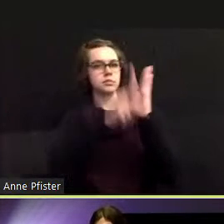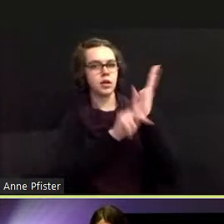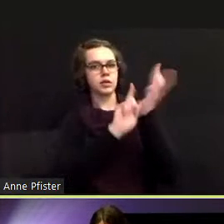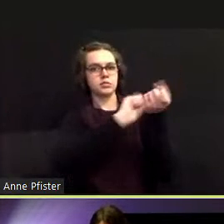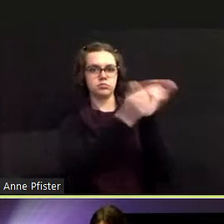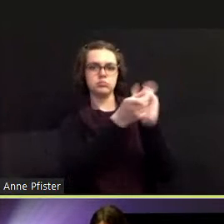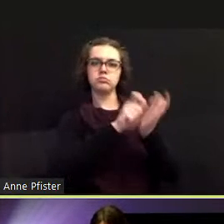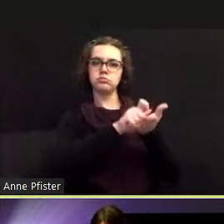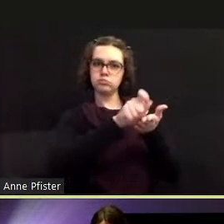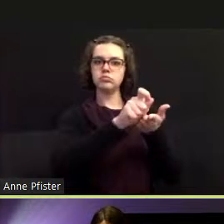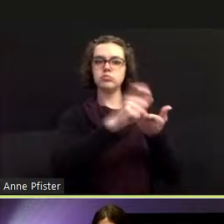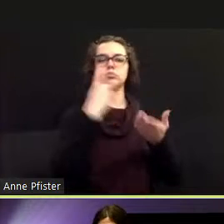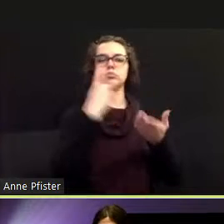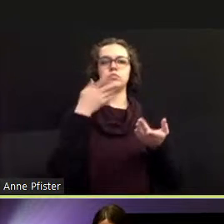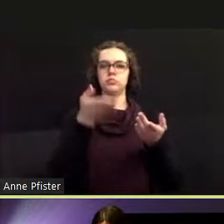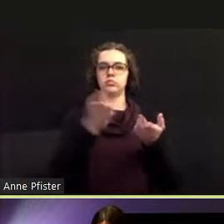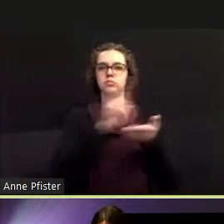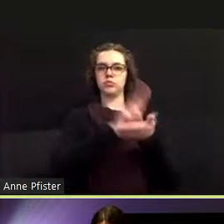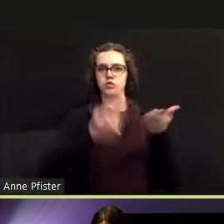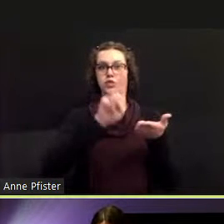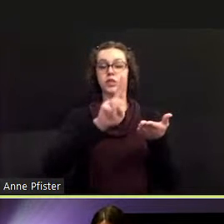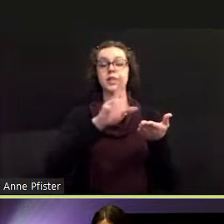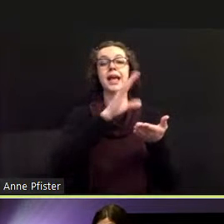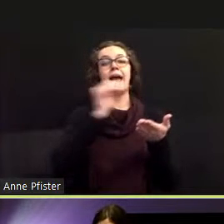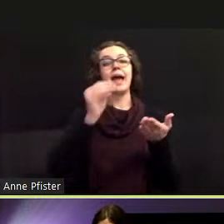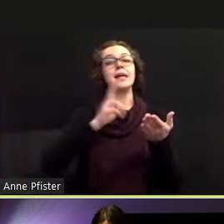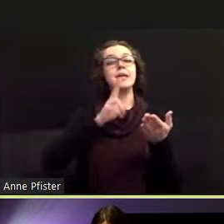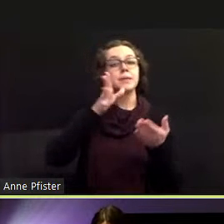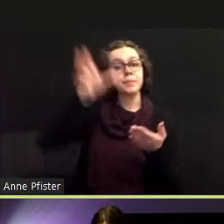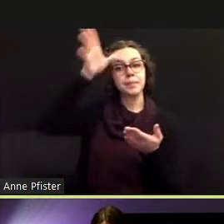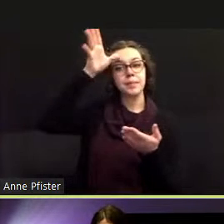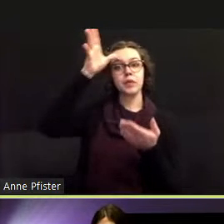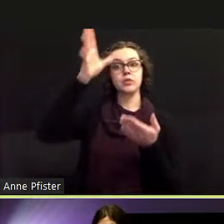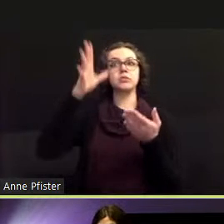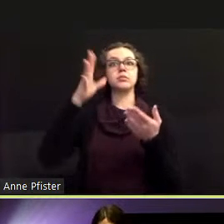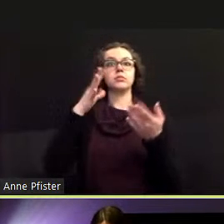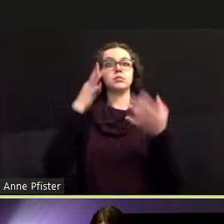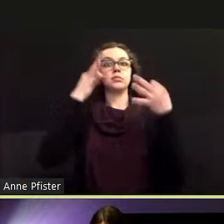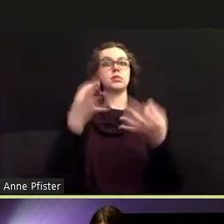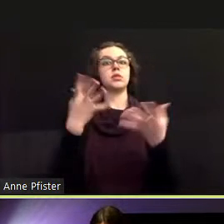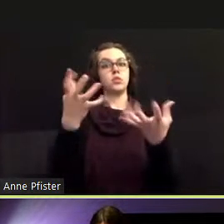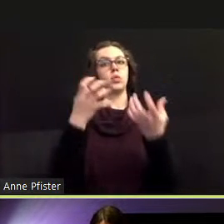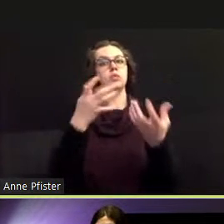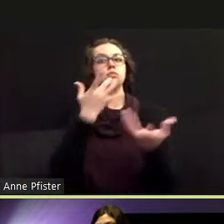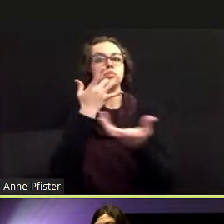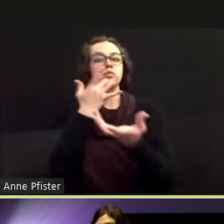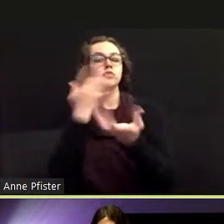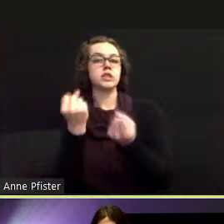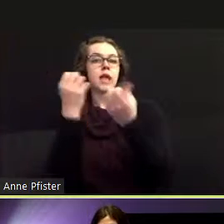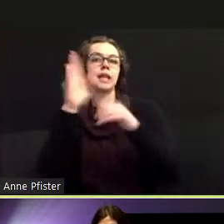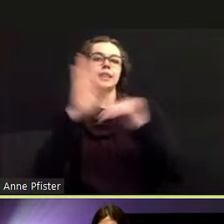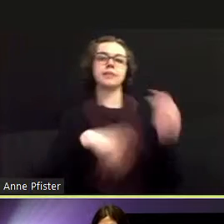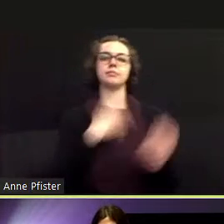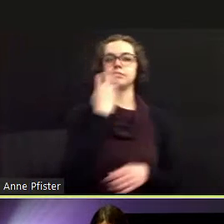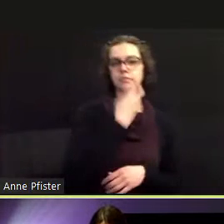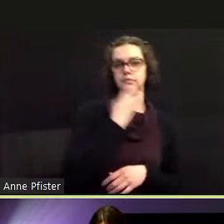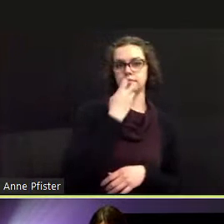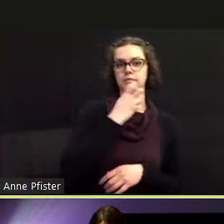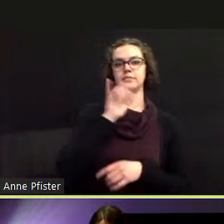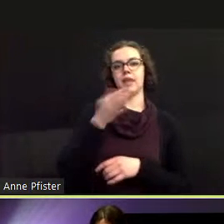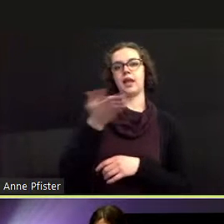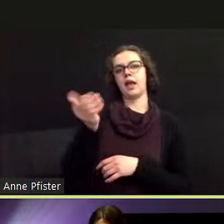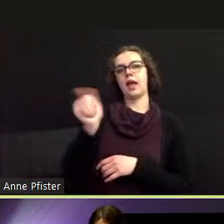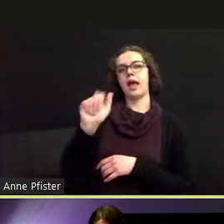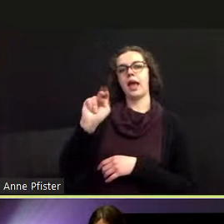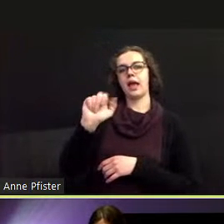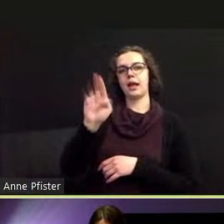practice, hearing parents of deaf children have continued to overwhelmingly choose to eschew signing in favor of speech training. And this is the dynamic that Annabelle Sherry